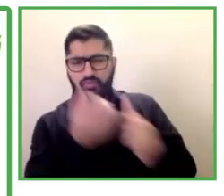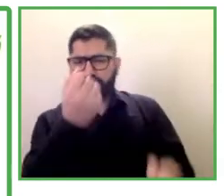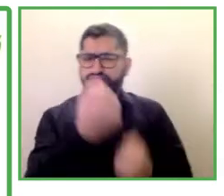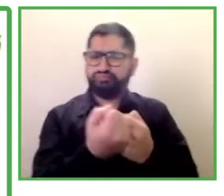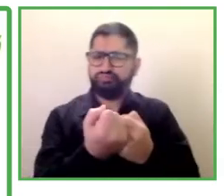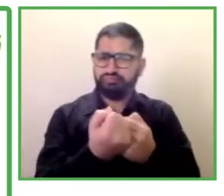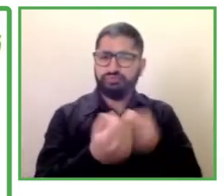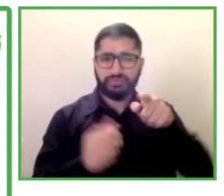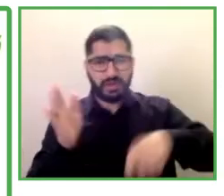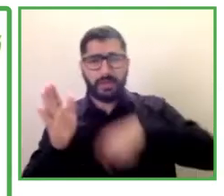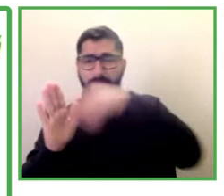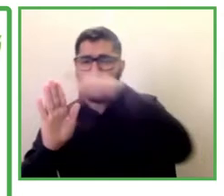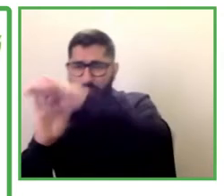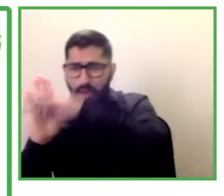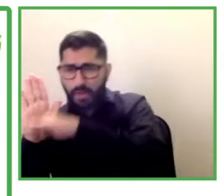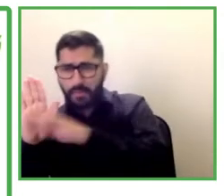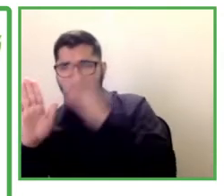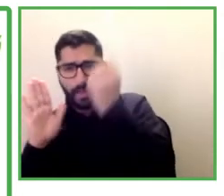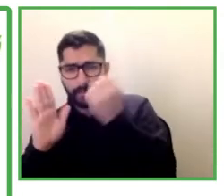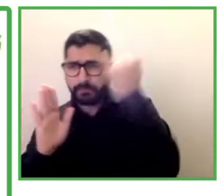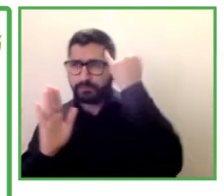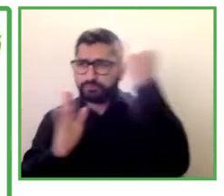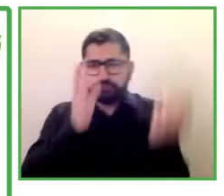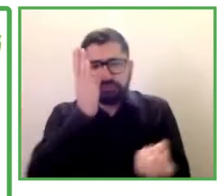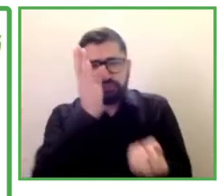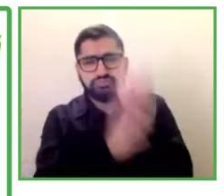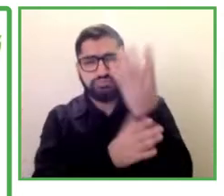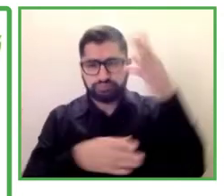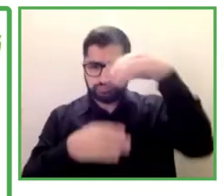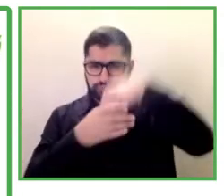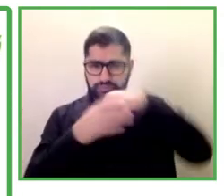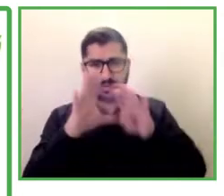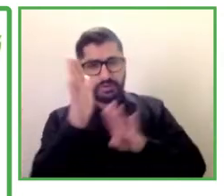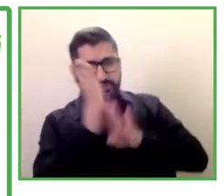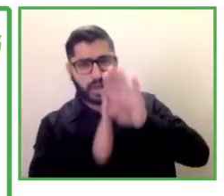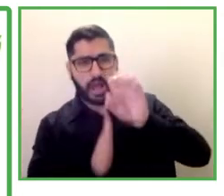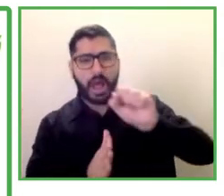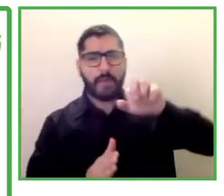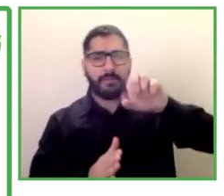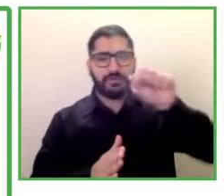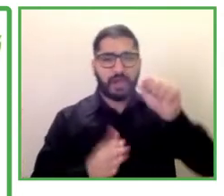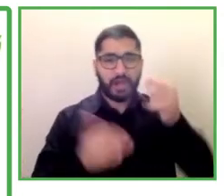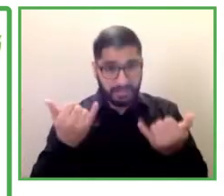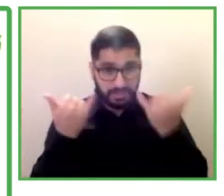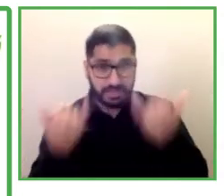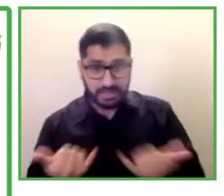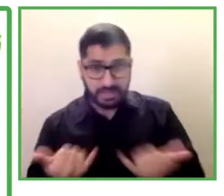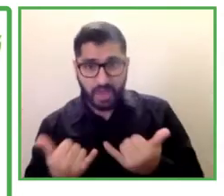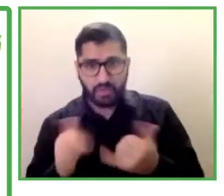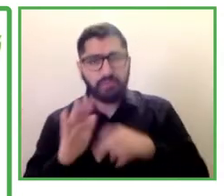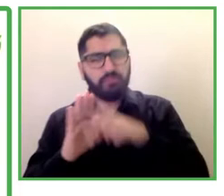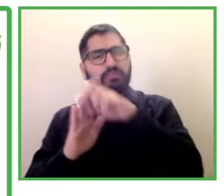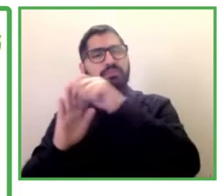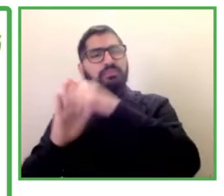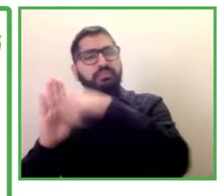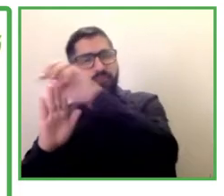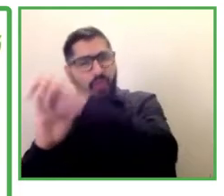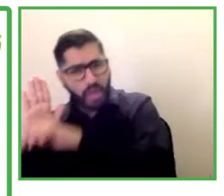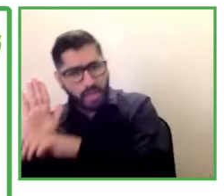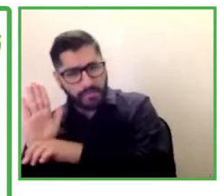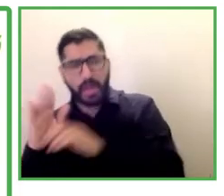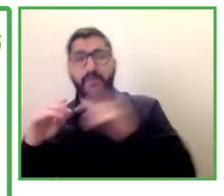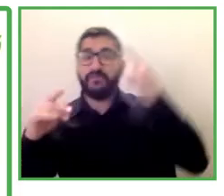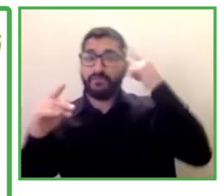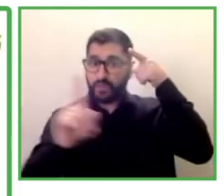APSA, specifically from 1995, is the penitentiary program. As you know, in Spain, as in many other